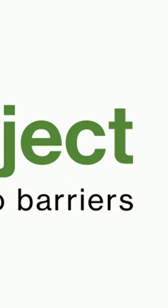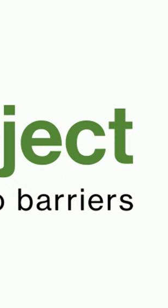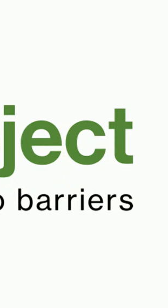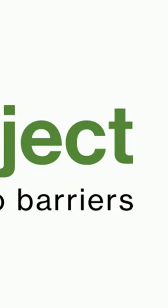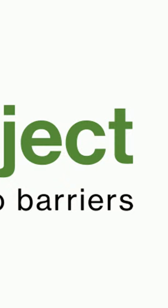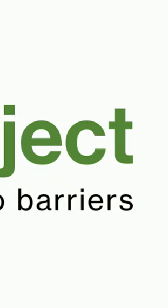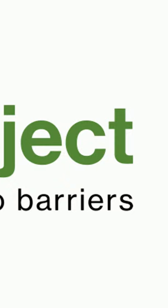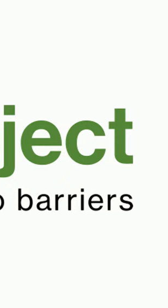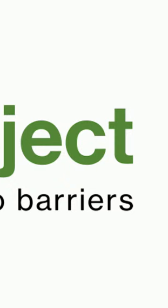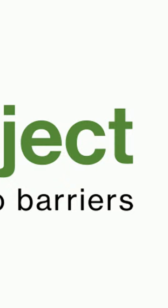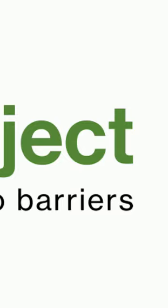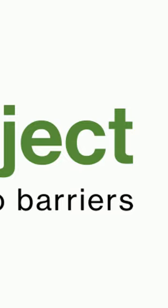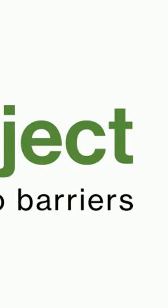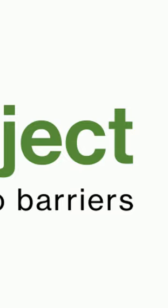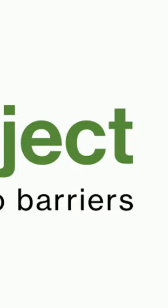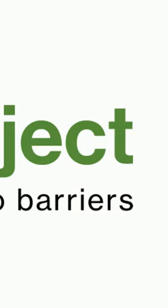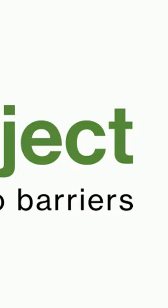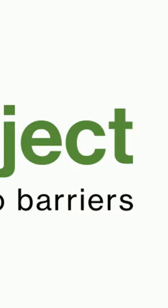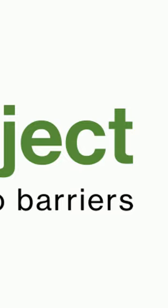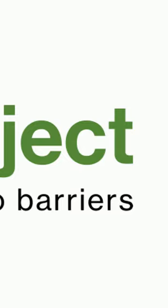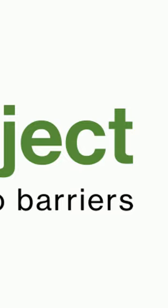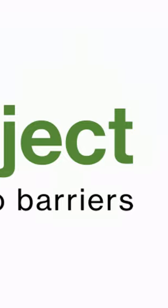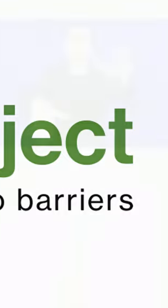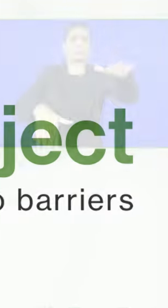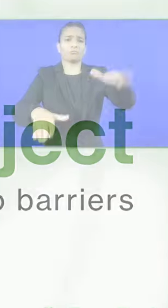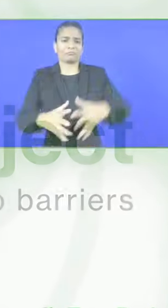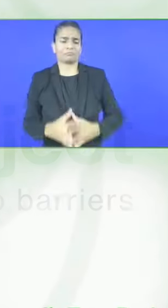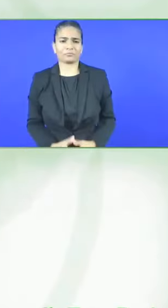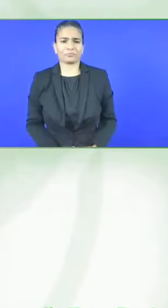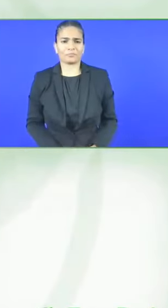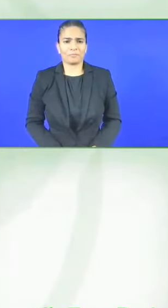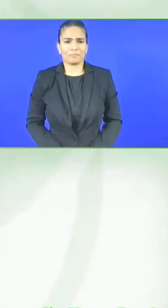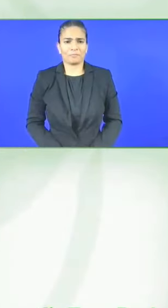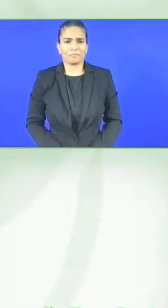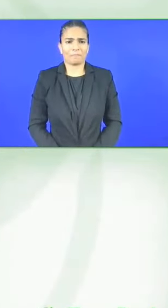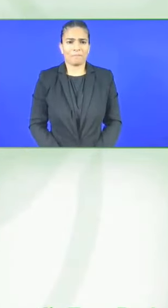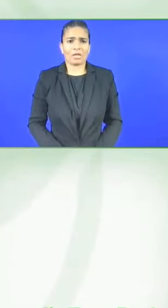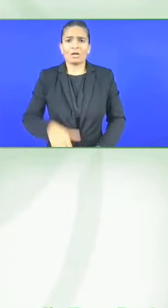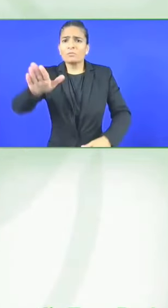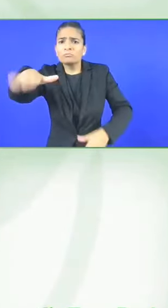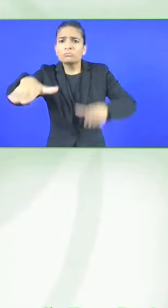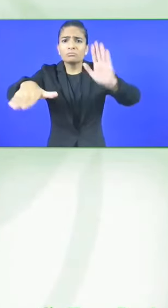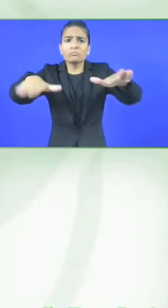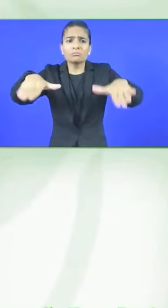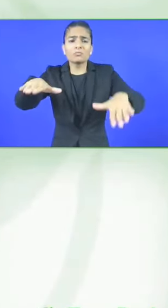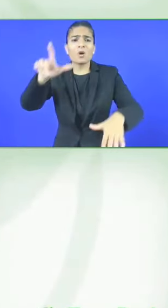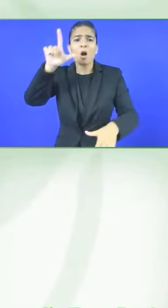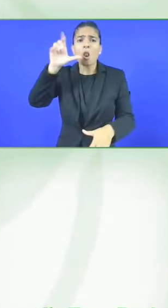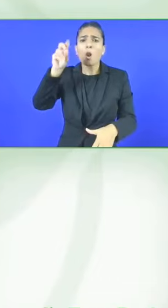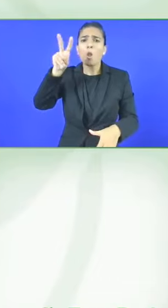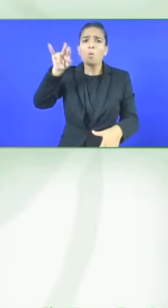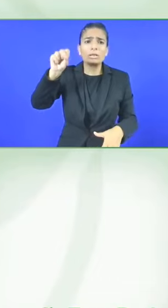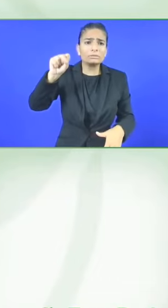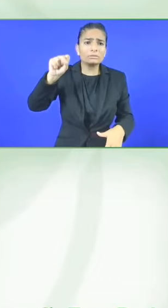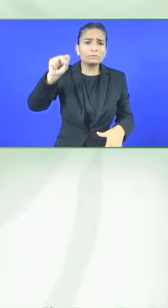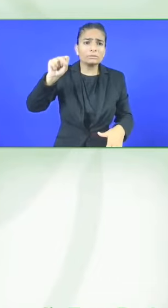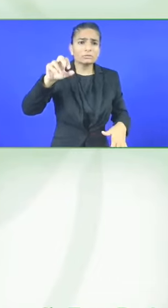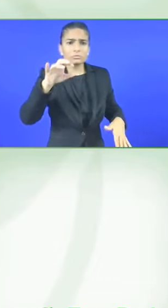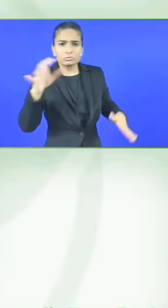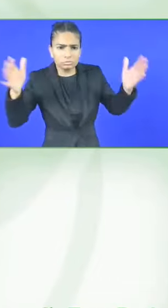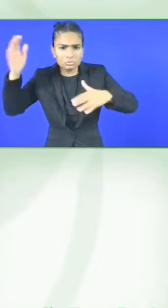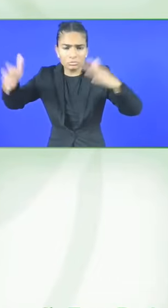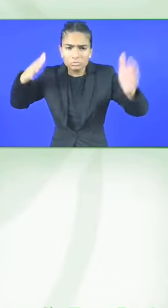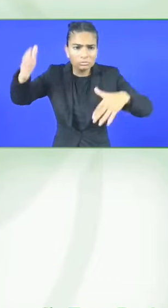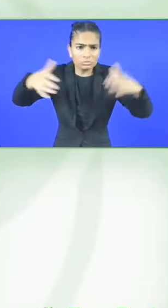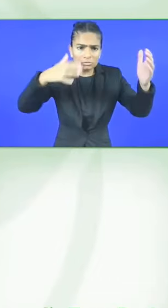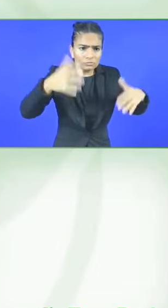Okay. Right, well, while we're waiting for Luis Gallegos, I'm just going to quickly run through what's happening this evening. So you know it's the award